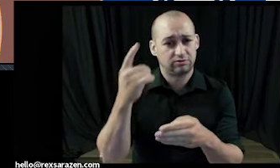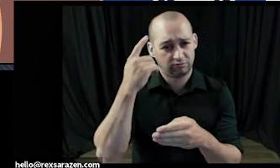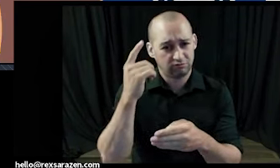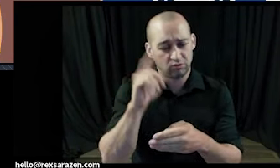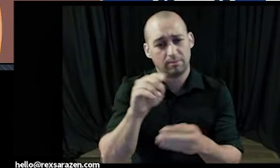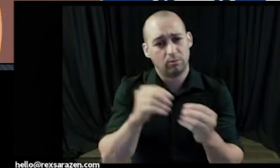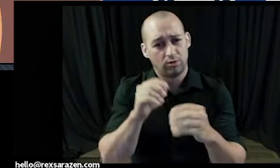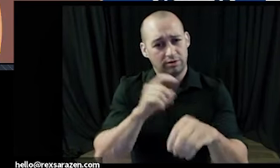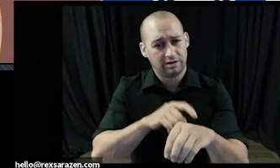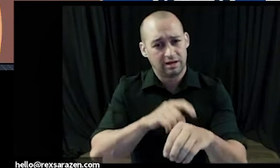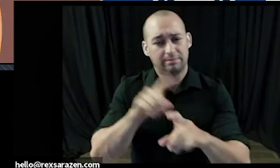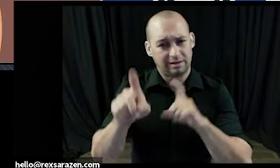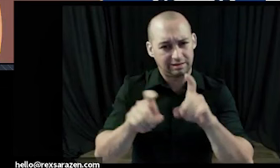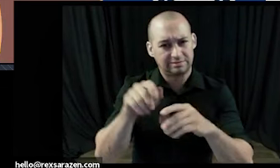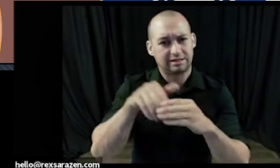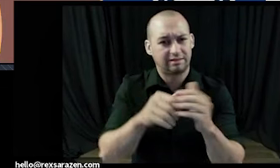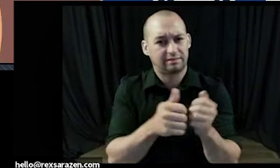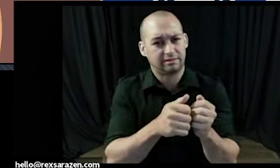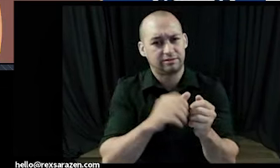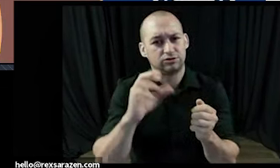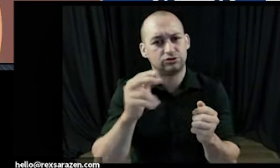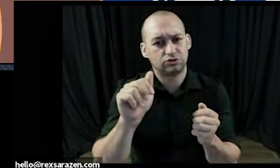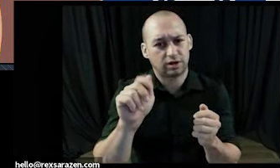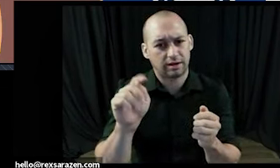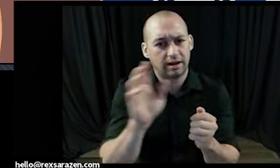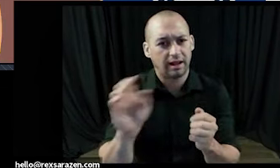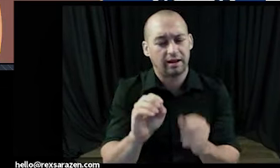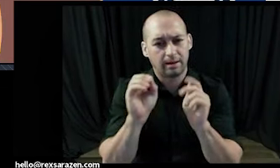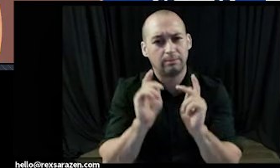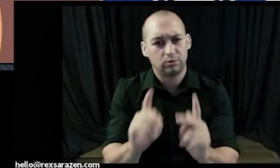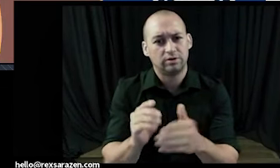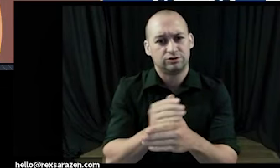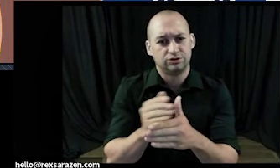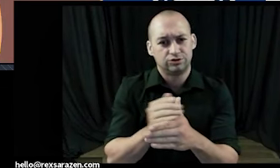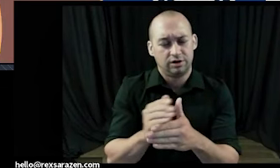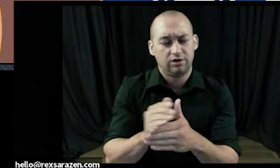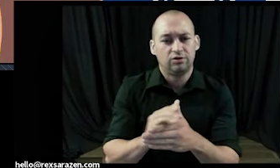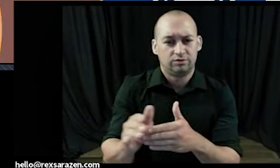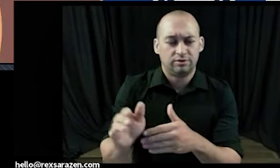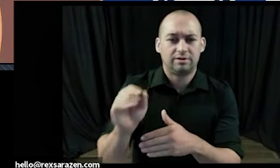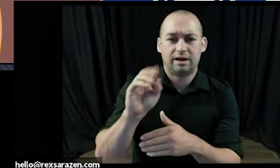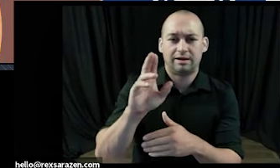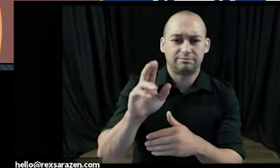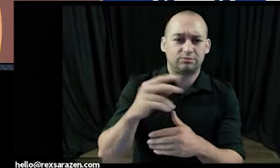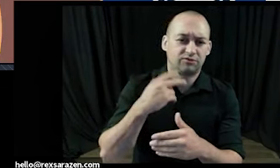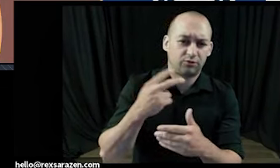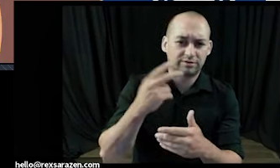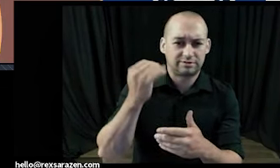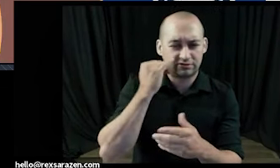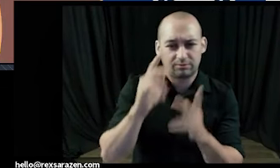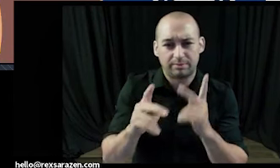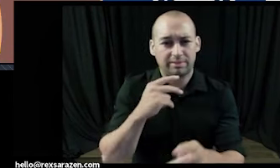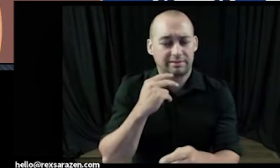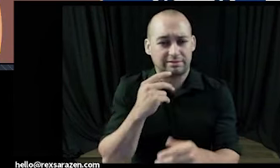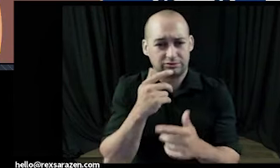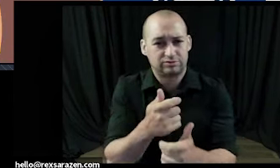them both in the chat as well as have the opportunity to share them out loud if folks are interested. We have a mix of folks